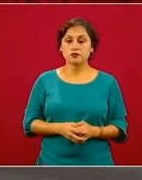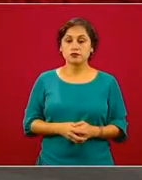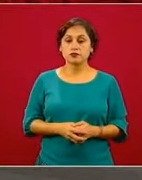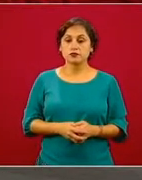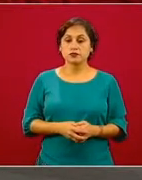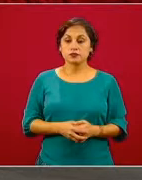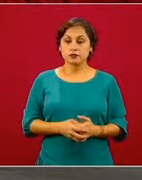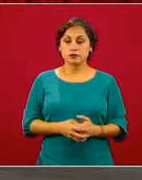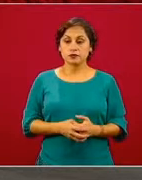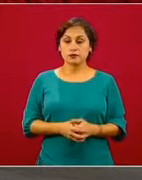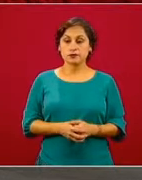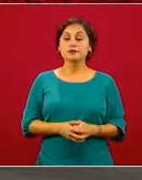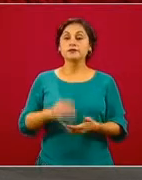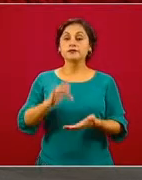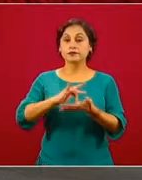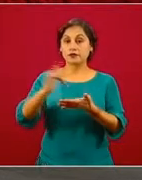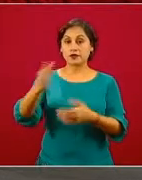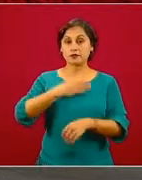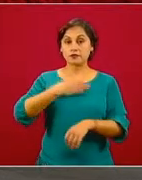Thank you.